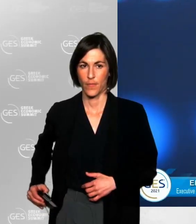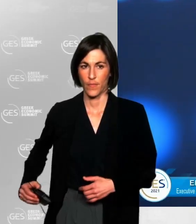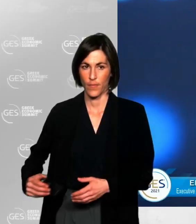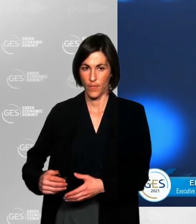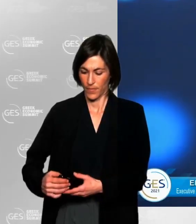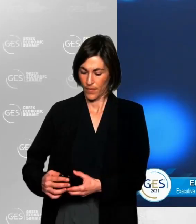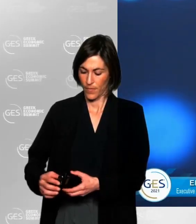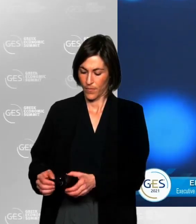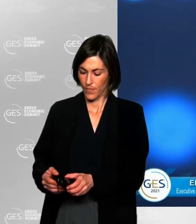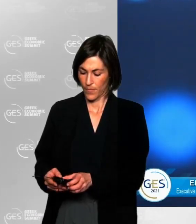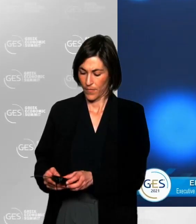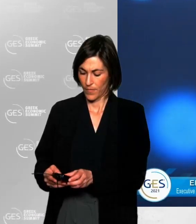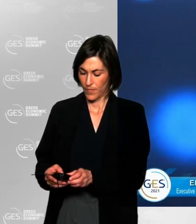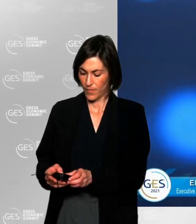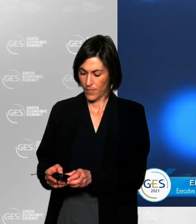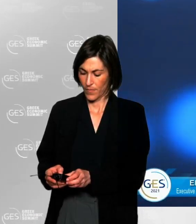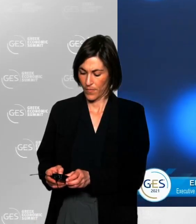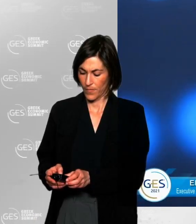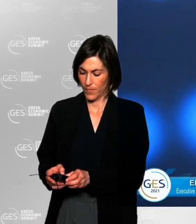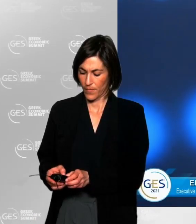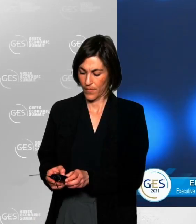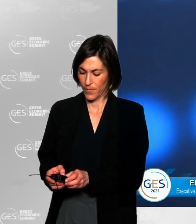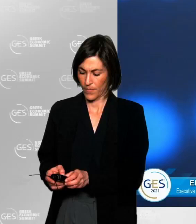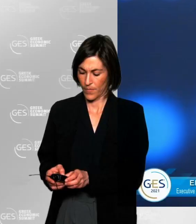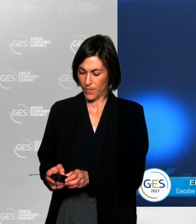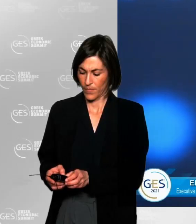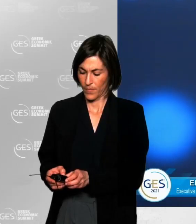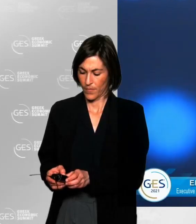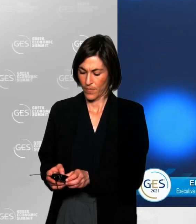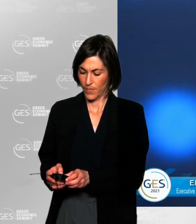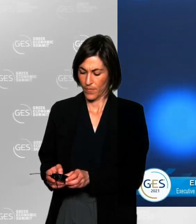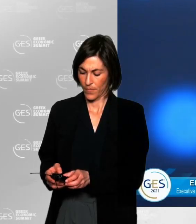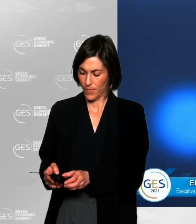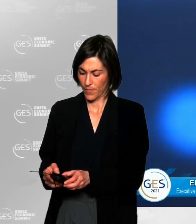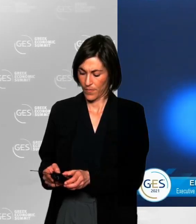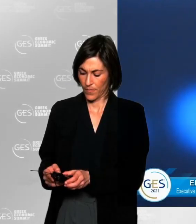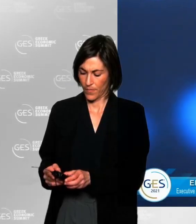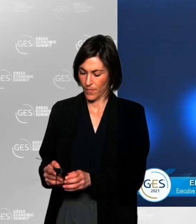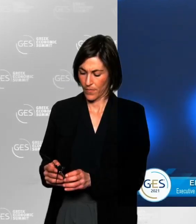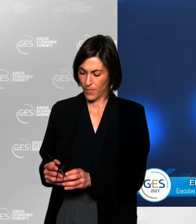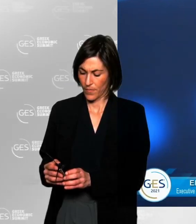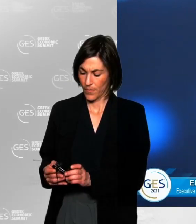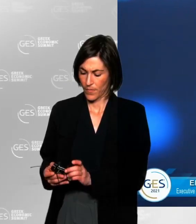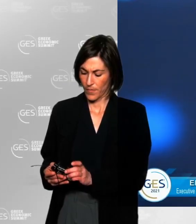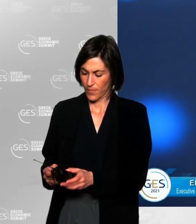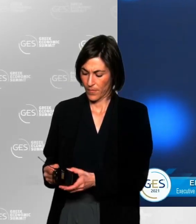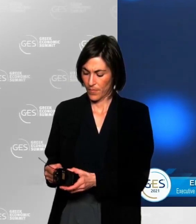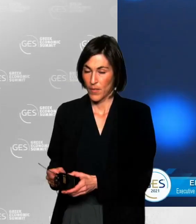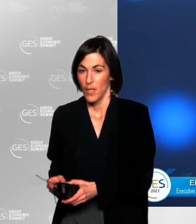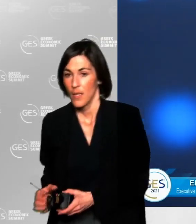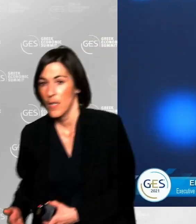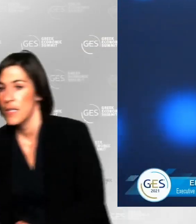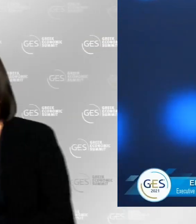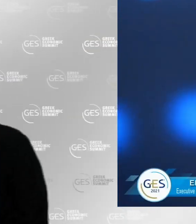of Economics from the London School of Economics and the Nobel Laureate of 2010 in Economic Sciences.